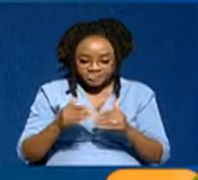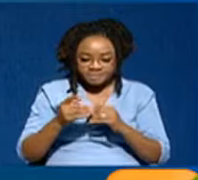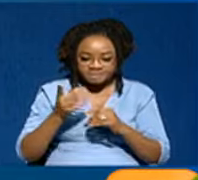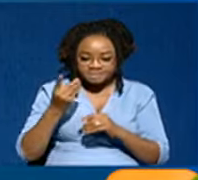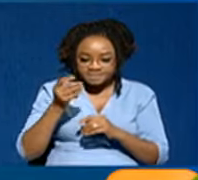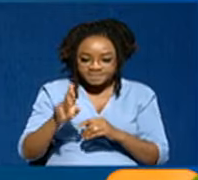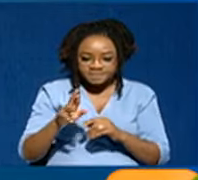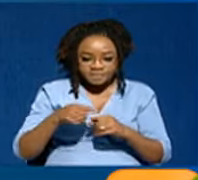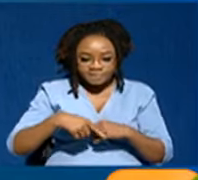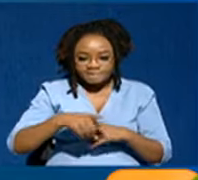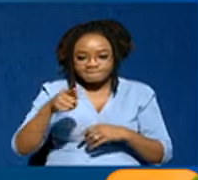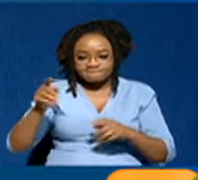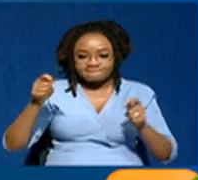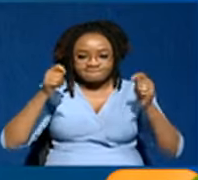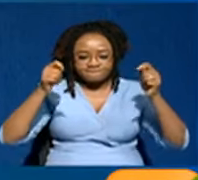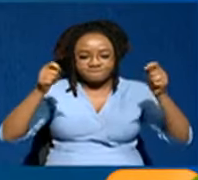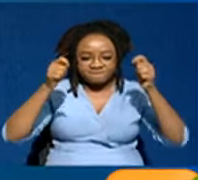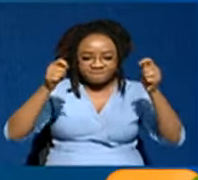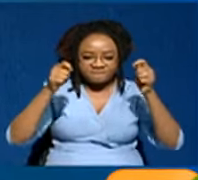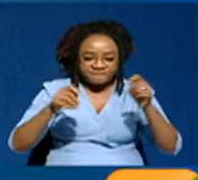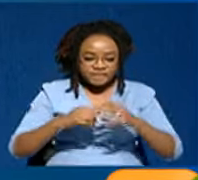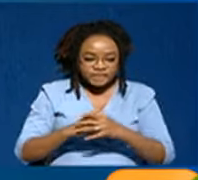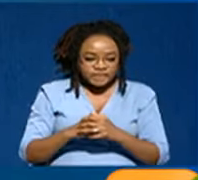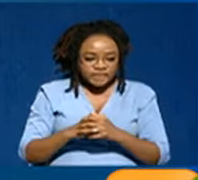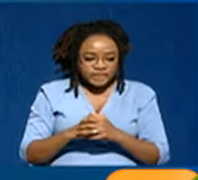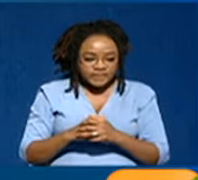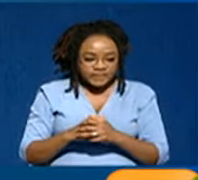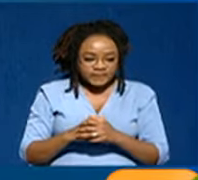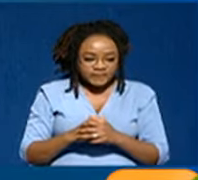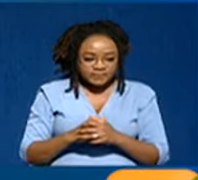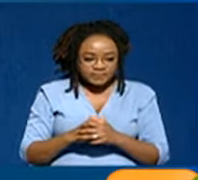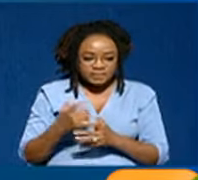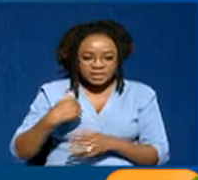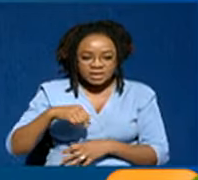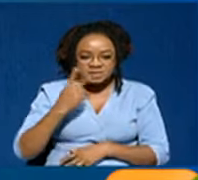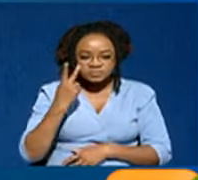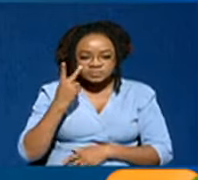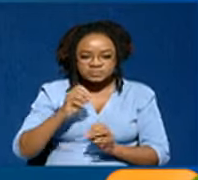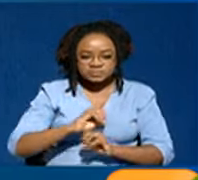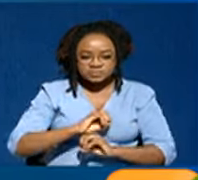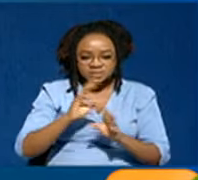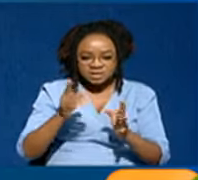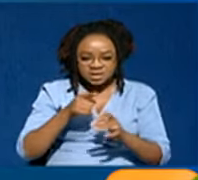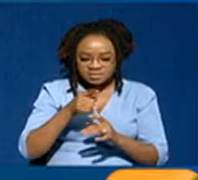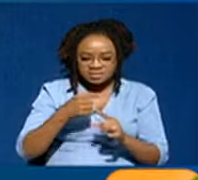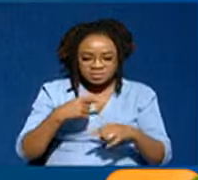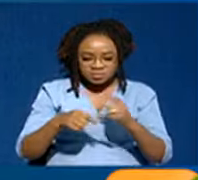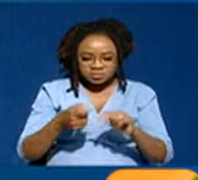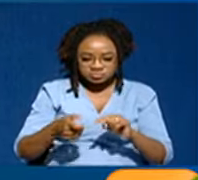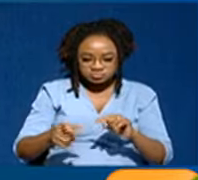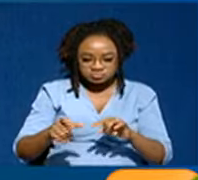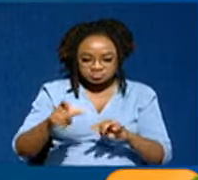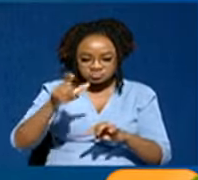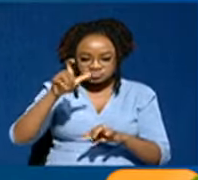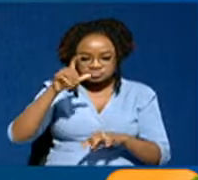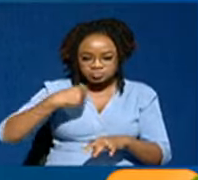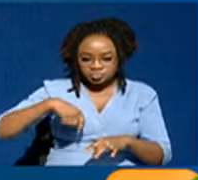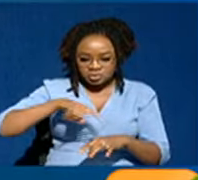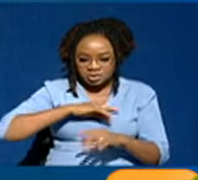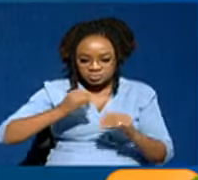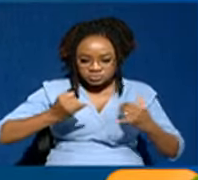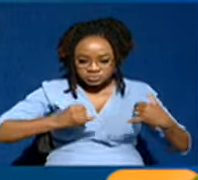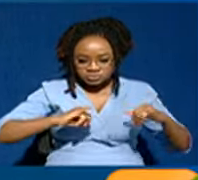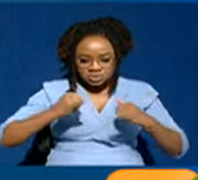street, instead of being in the hospitals, we are already seeing that this is increasing the strain. So we are really trying to work